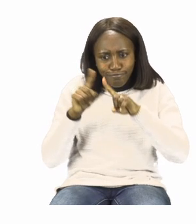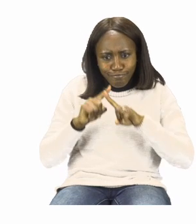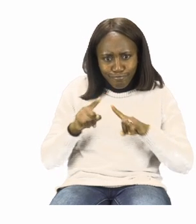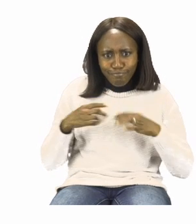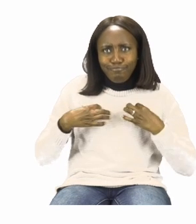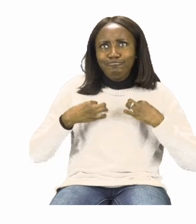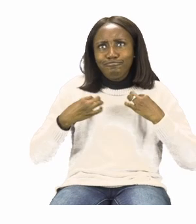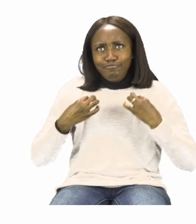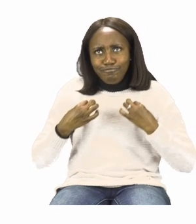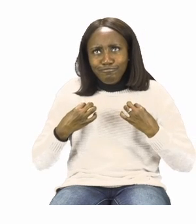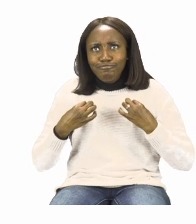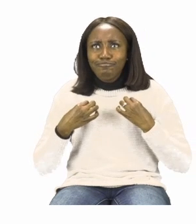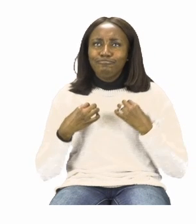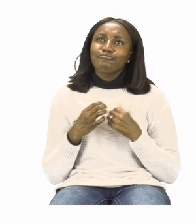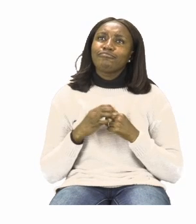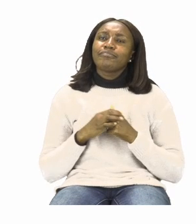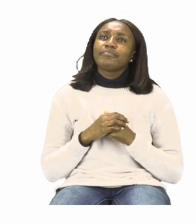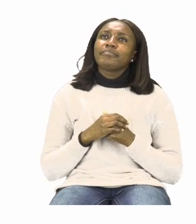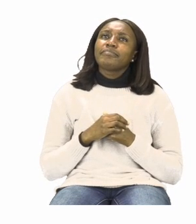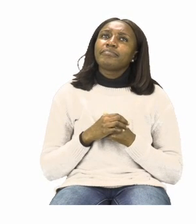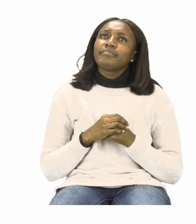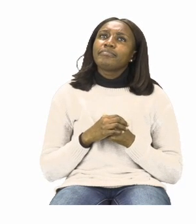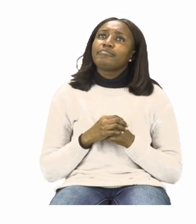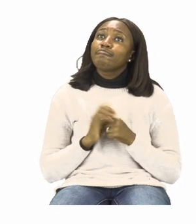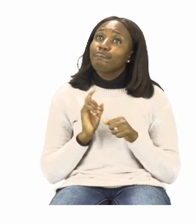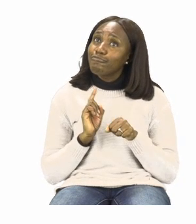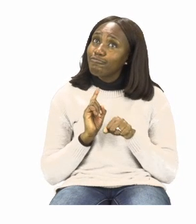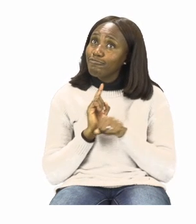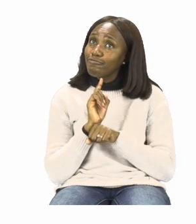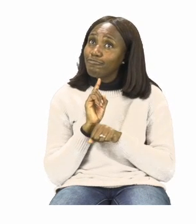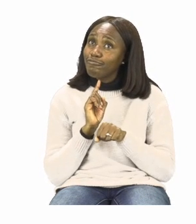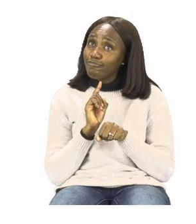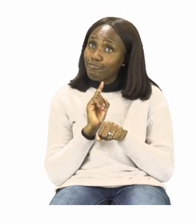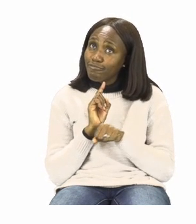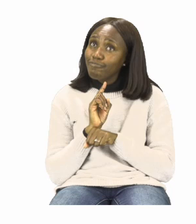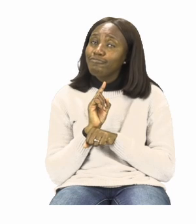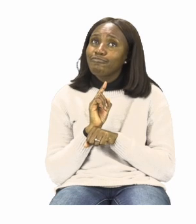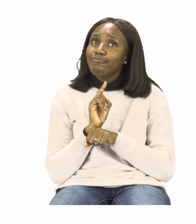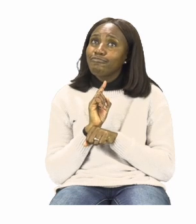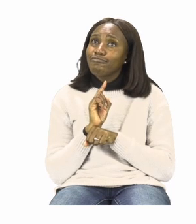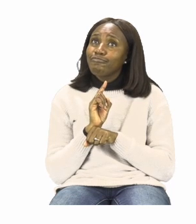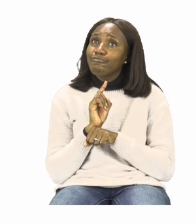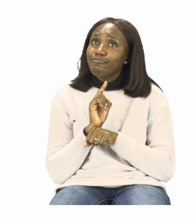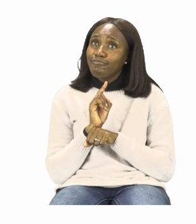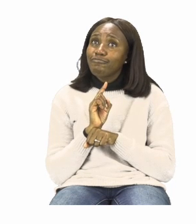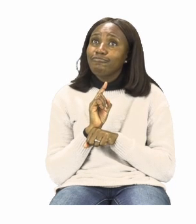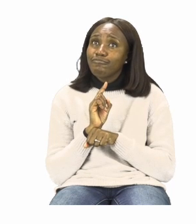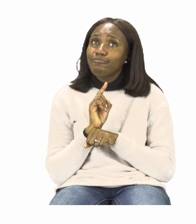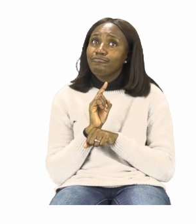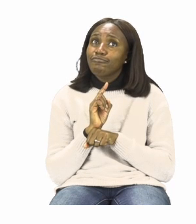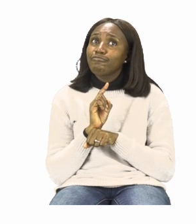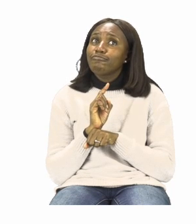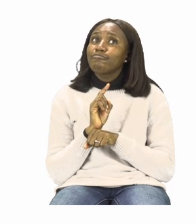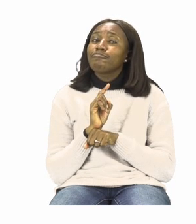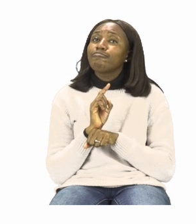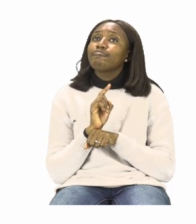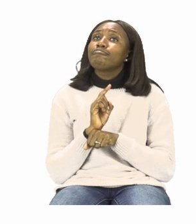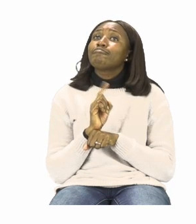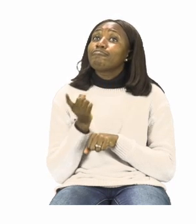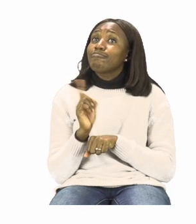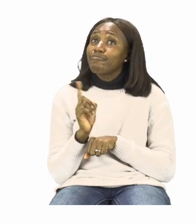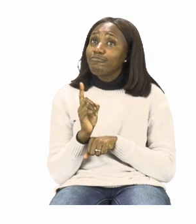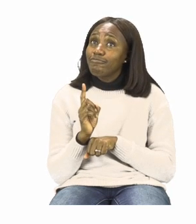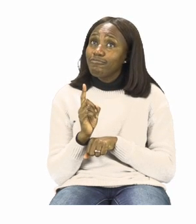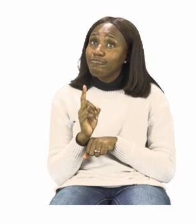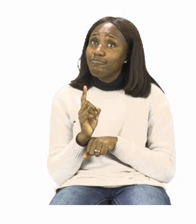of clothes. Before we get to circling all the clothes for the cold weather,